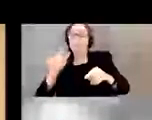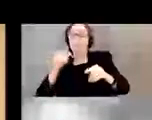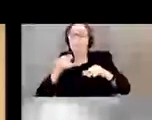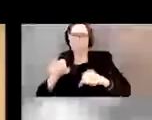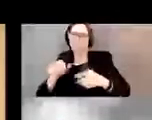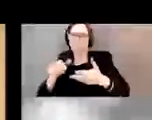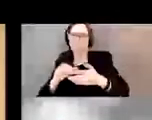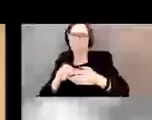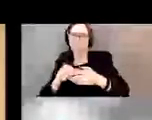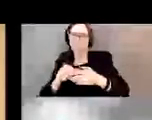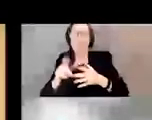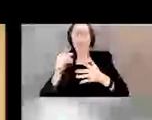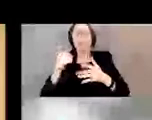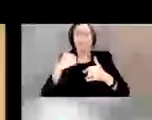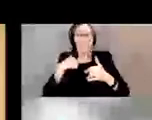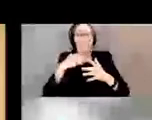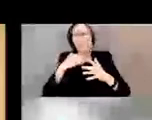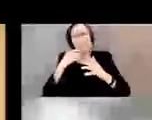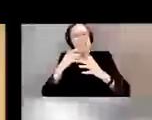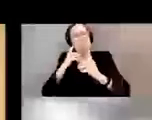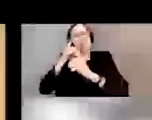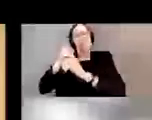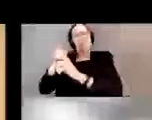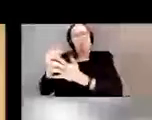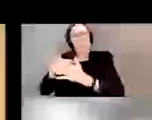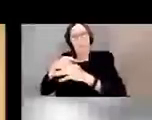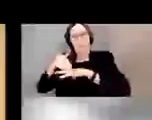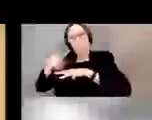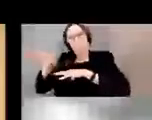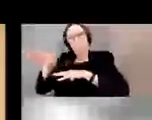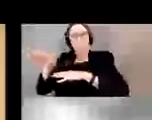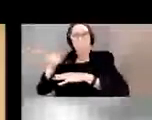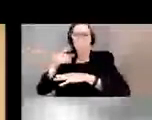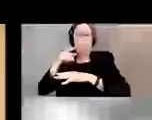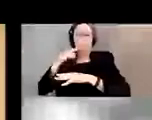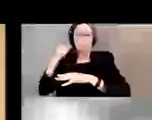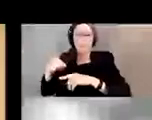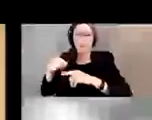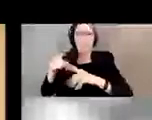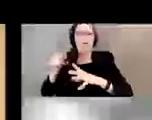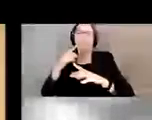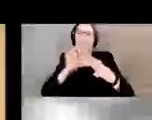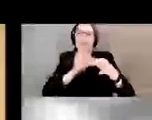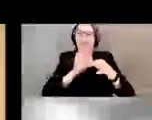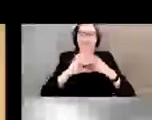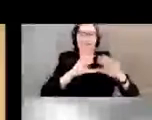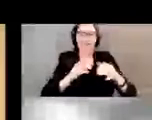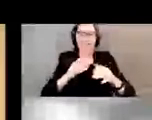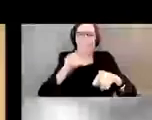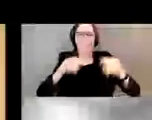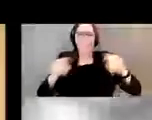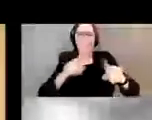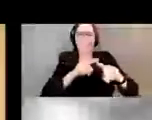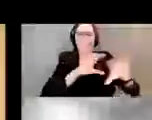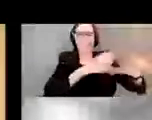Despite that common goal of expelling the Soviets, the Mujahideen are not a unified force. Different factions fight each other as much as they fight